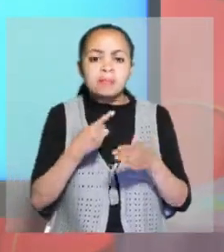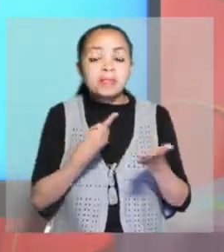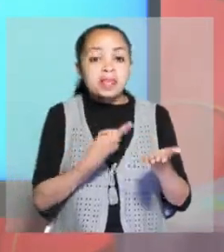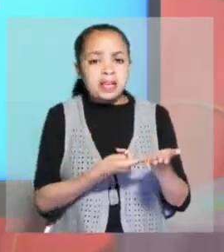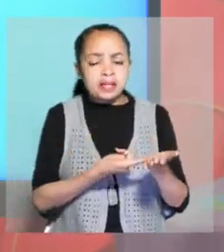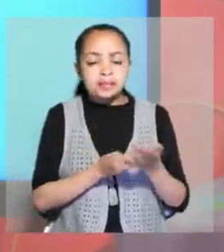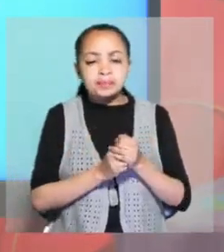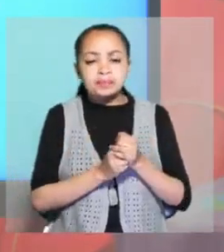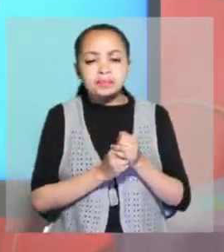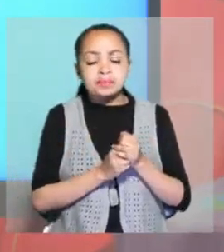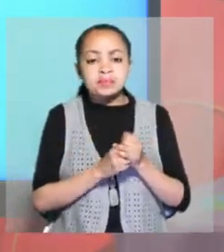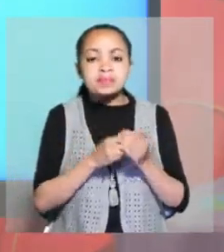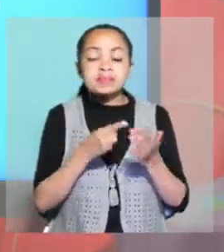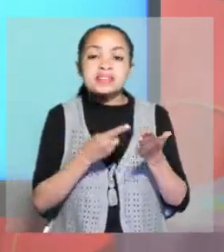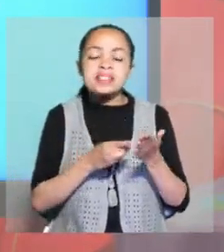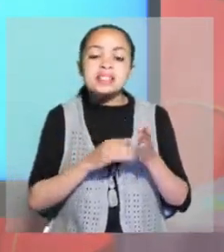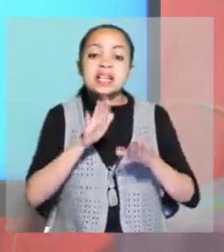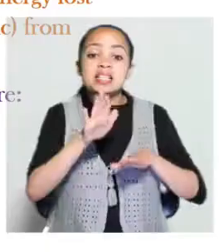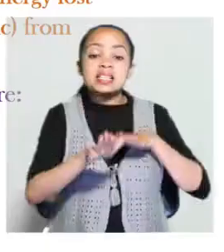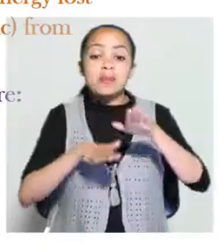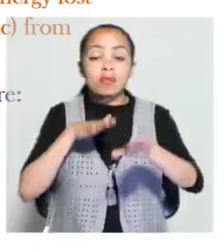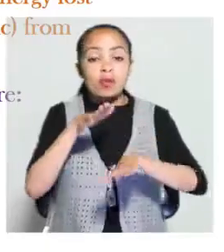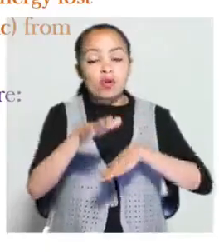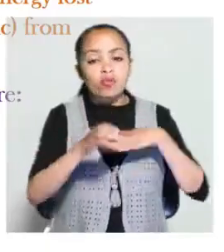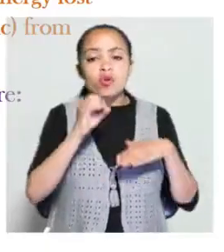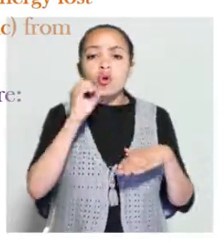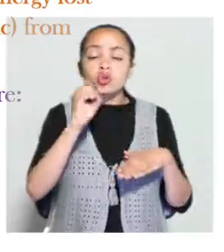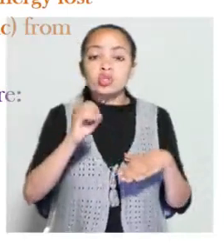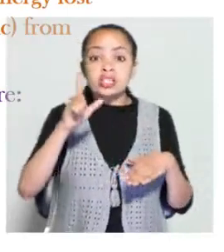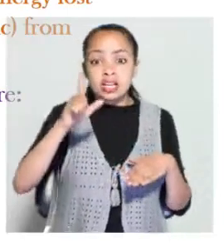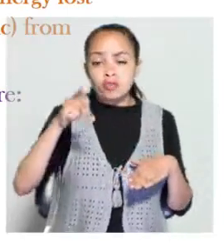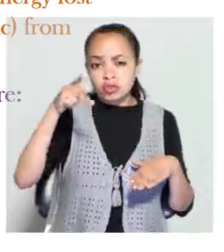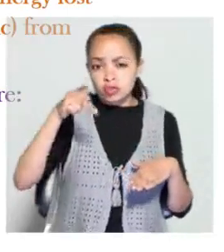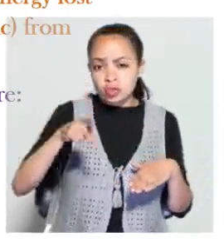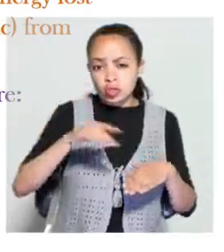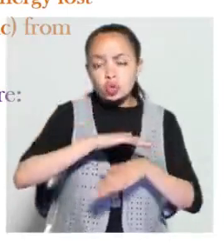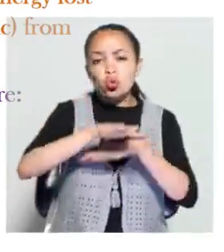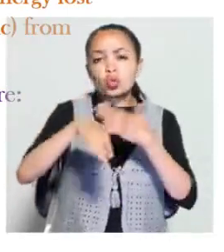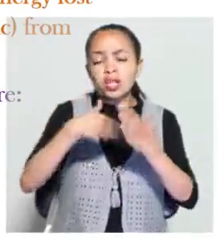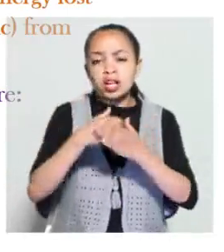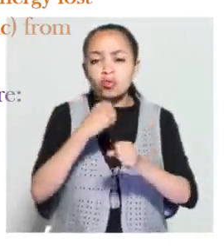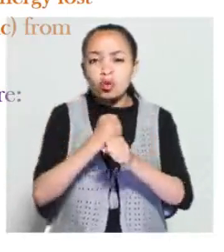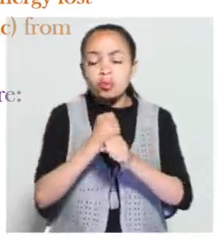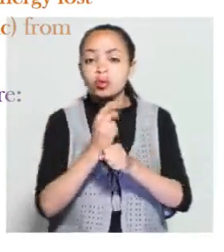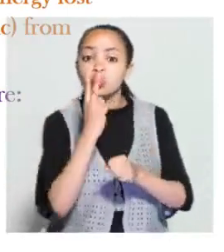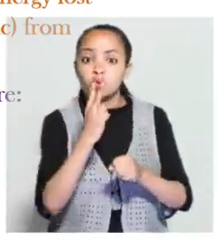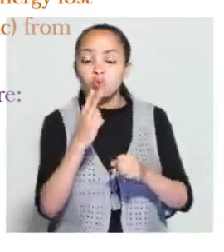Here, the step of oxidative level phosphorylation totally forms these 2